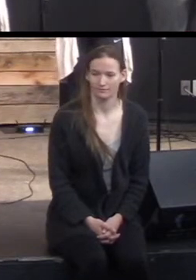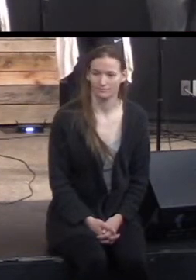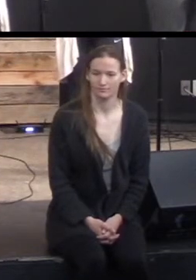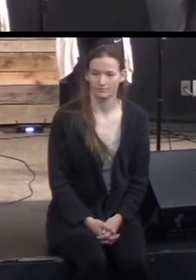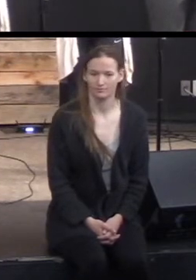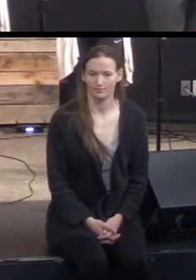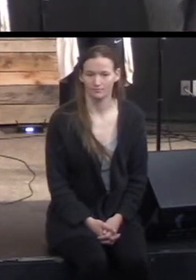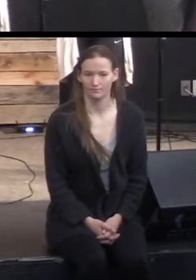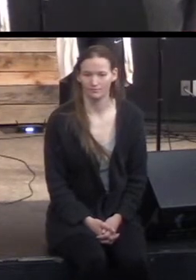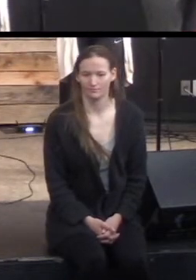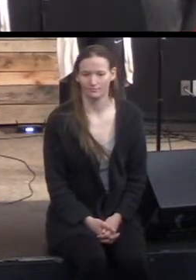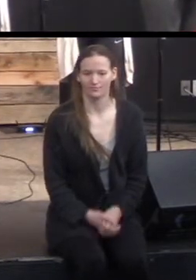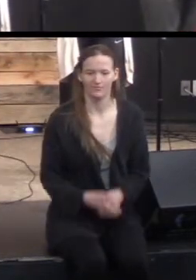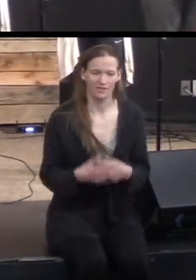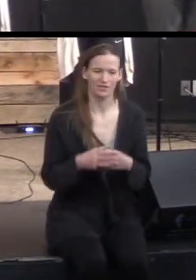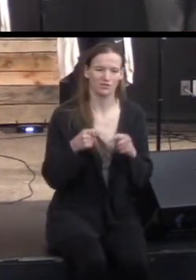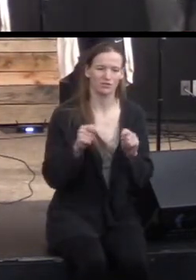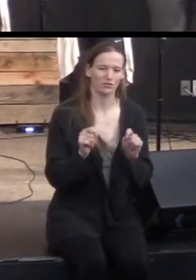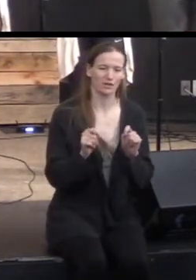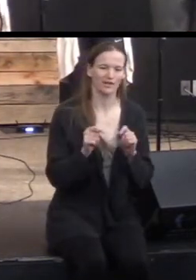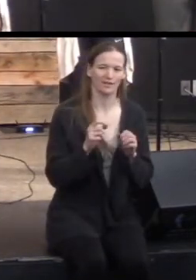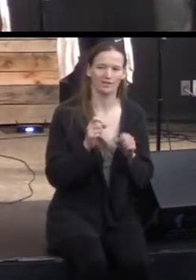Still working on the special effects, guys.